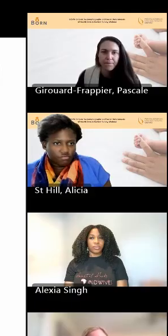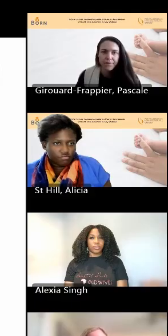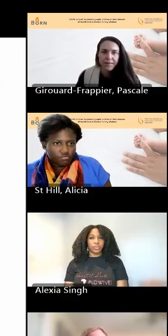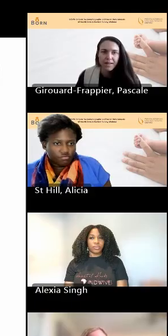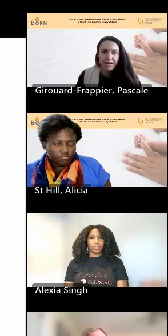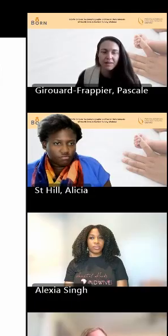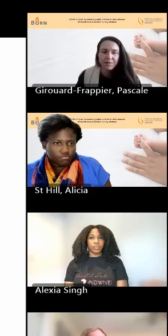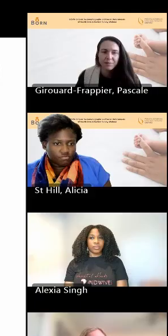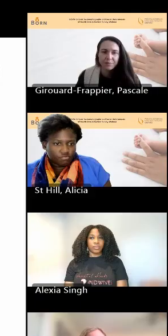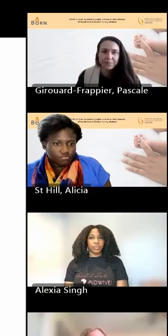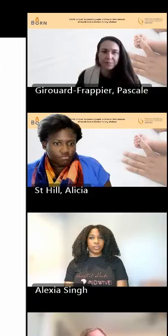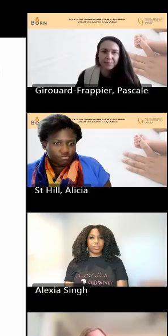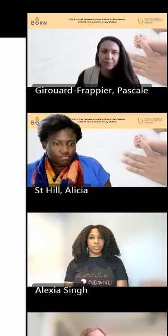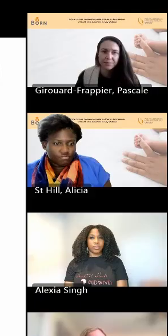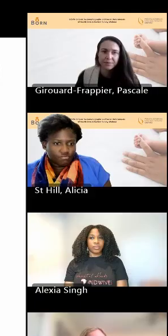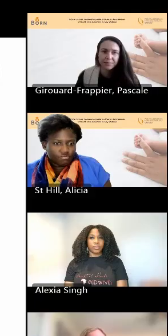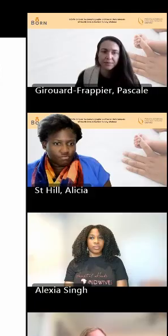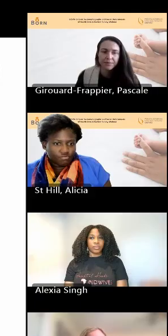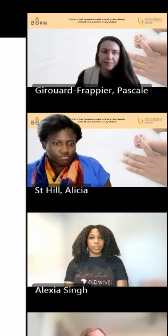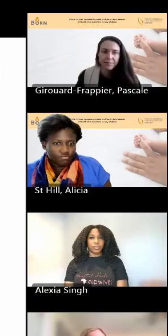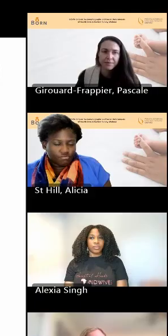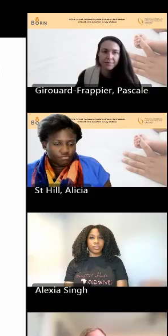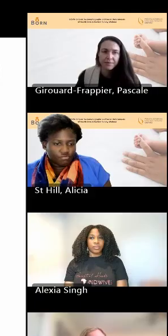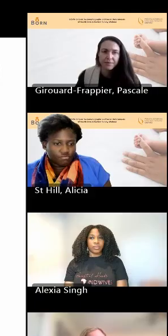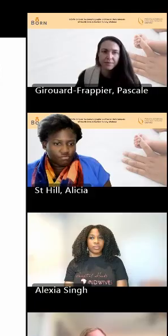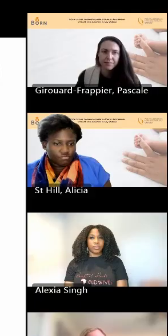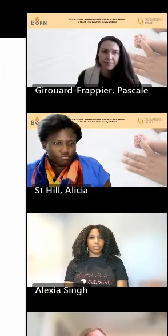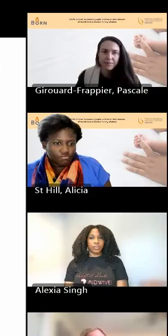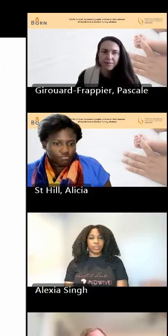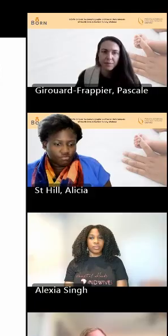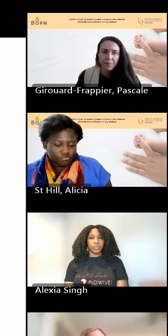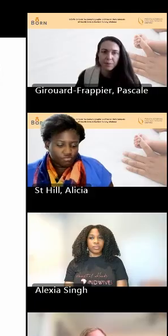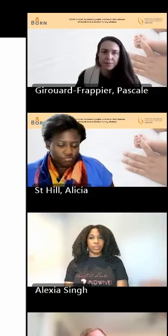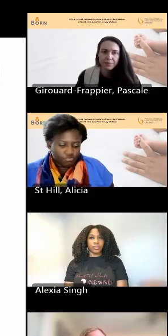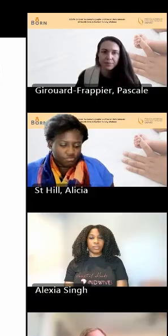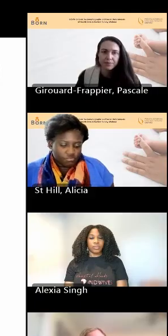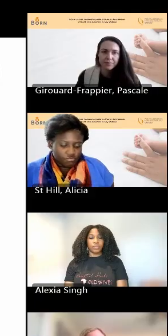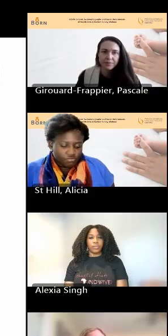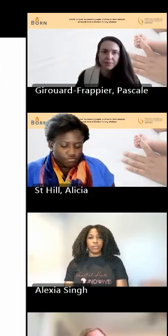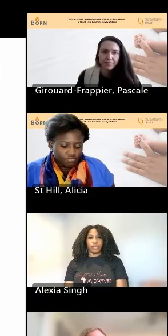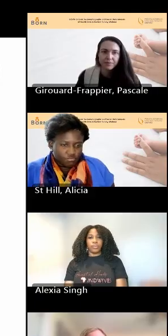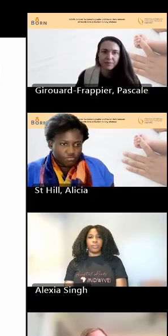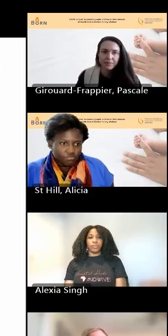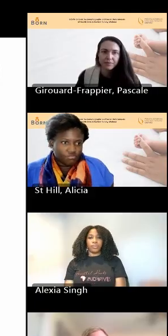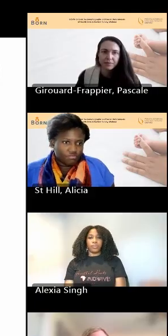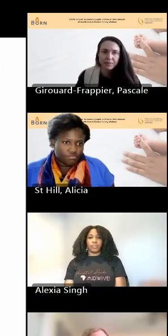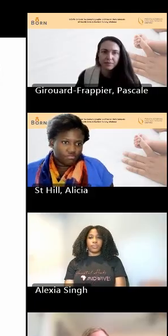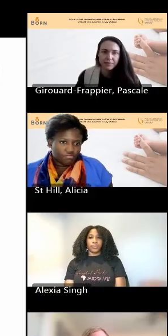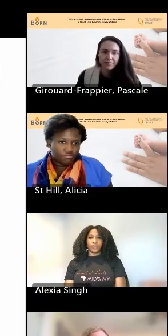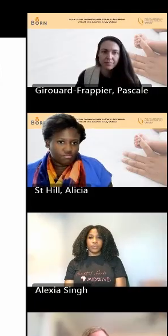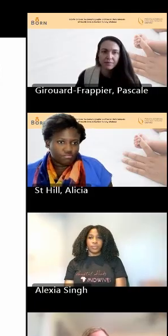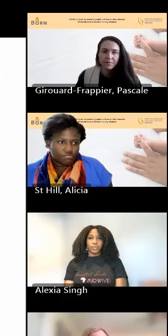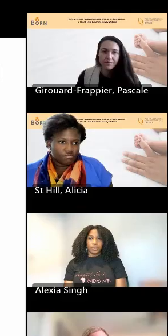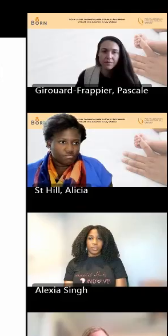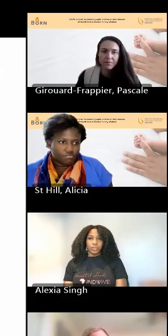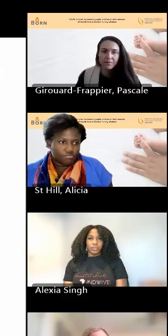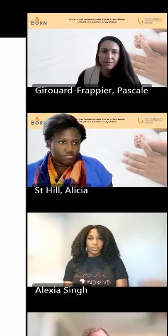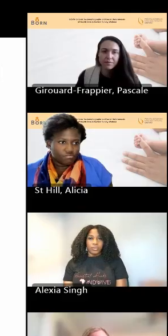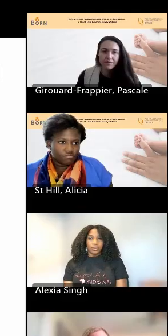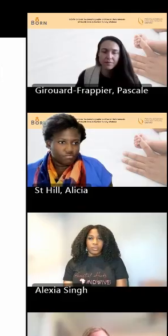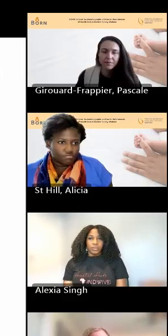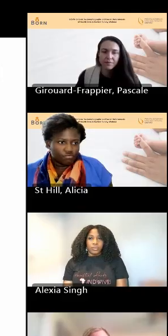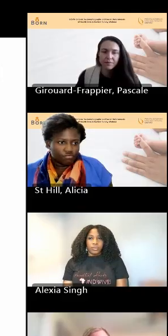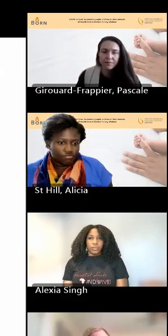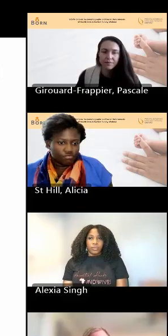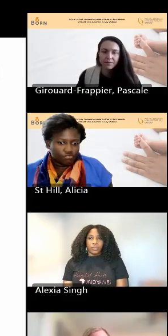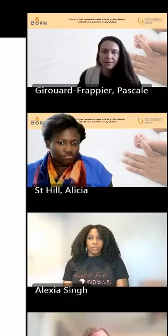don't want to have assumptions made about them. We really need to intentionally ask and create that safe space for that to happen. And really, most importantly, that we